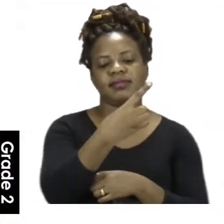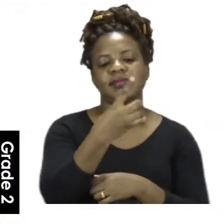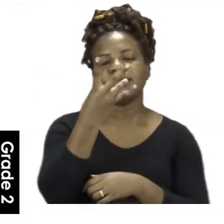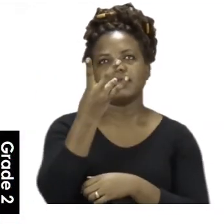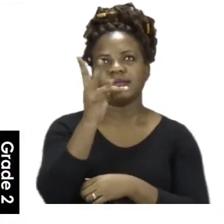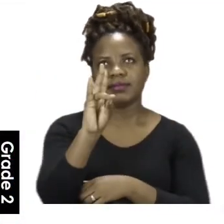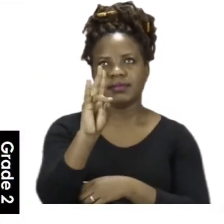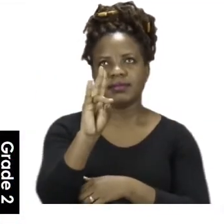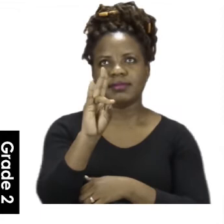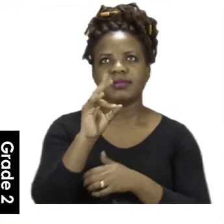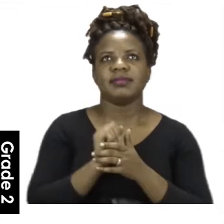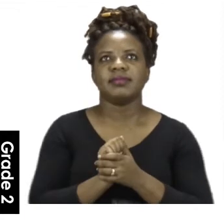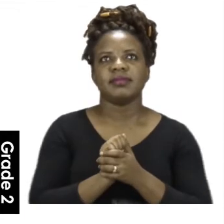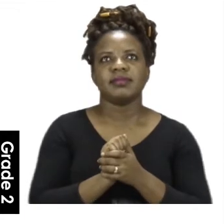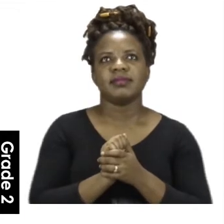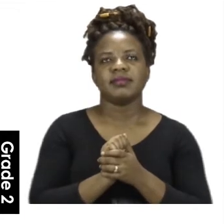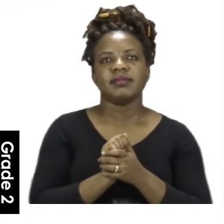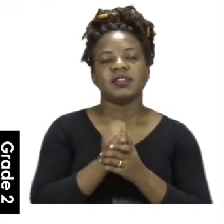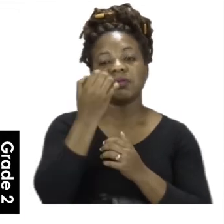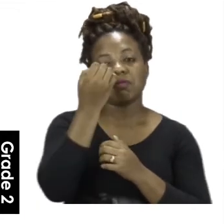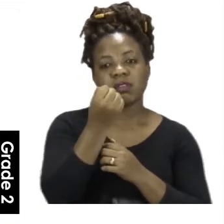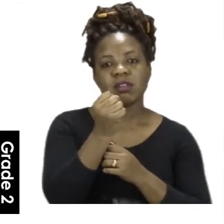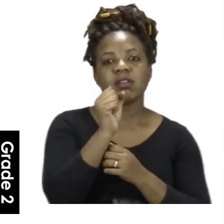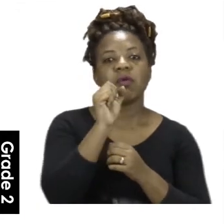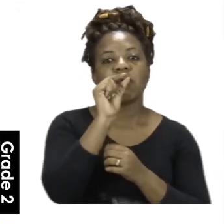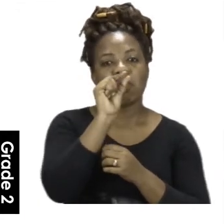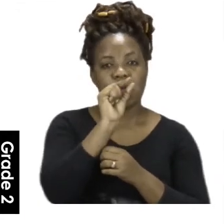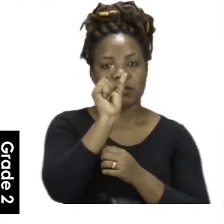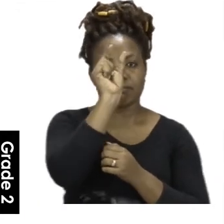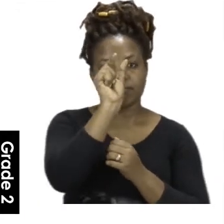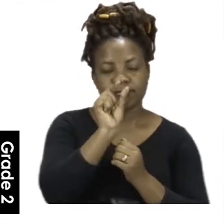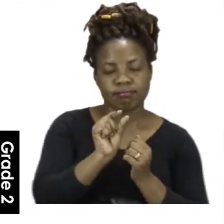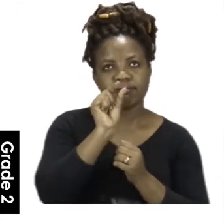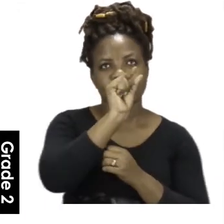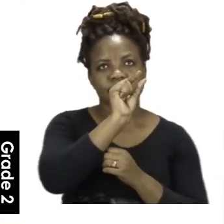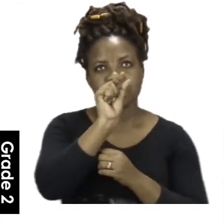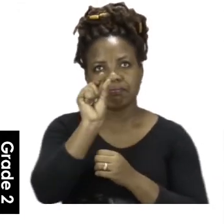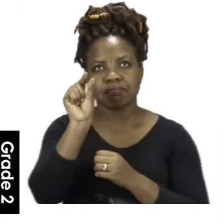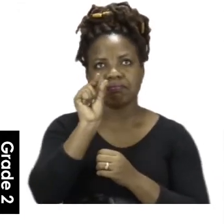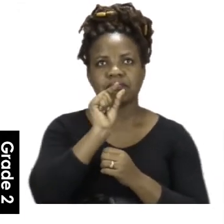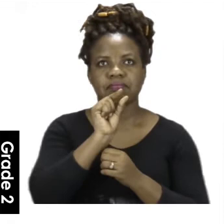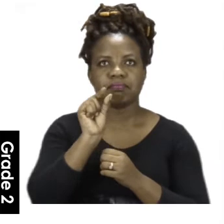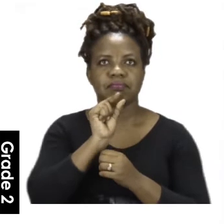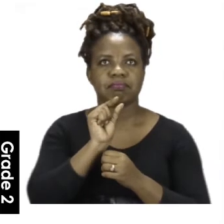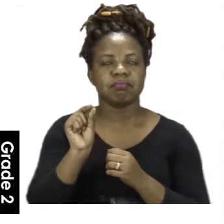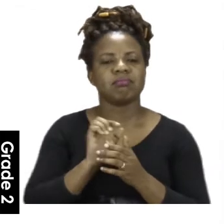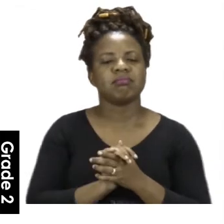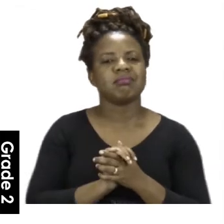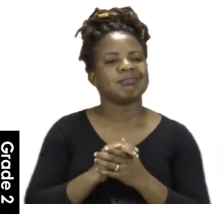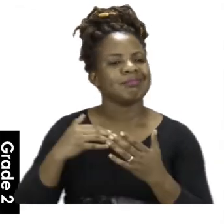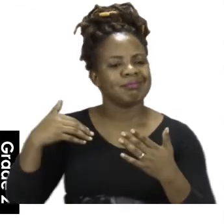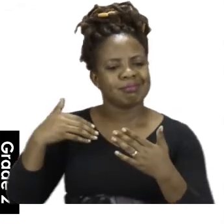17, we are going to be completing a word puzzle. Now, we have done so many of these that I'm sure it's